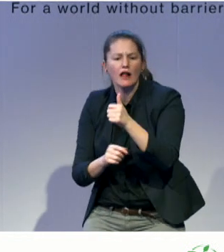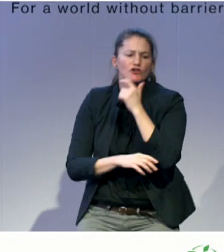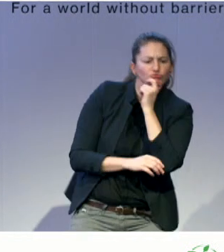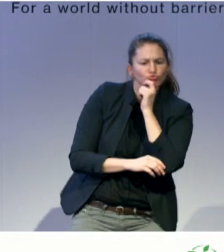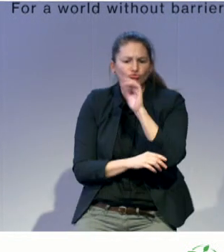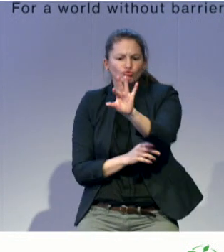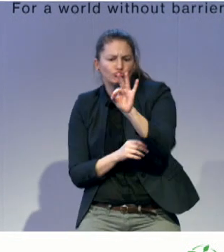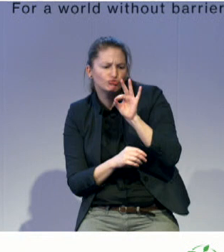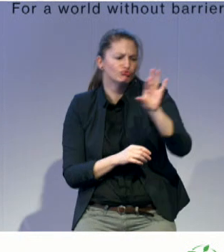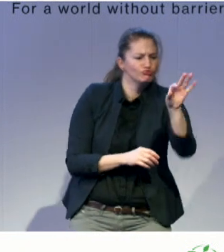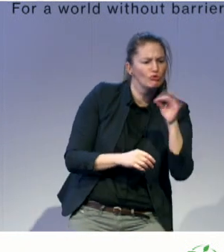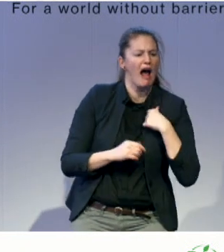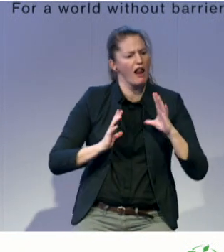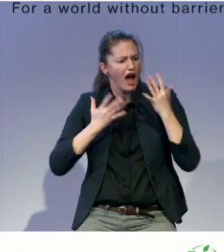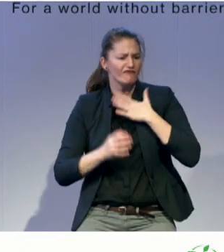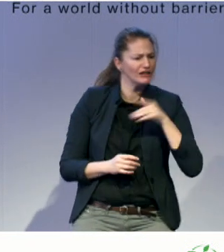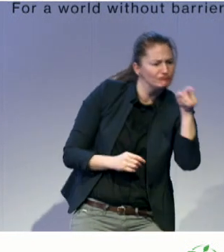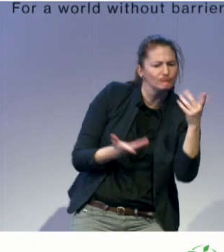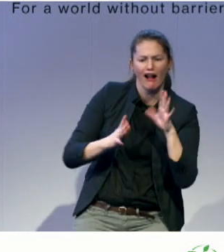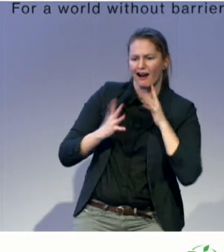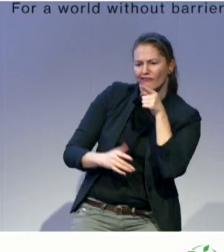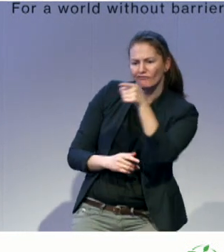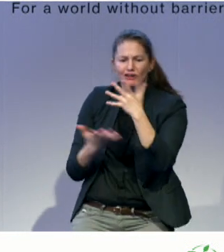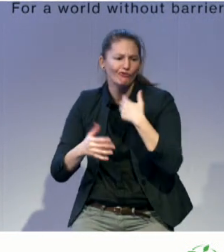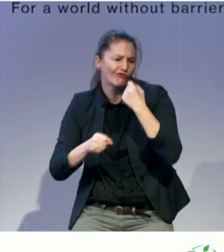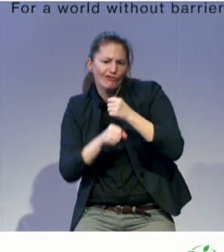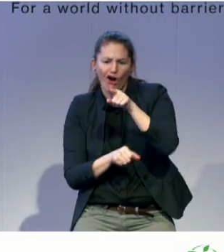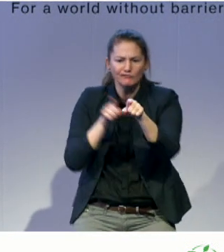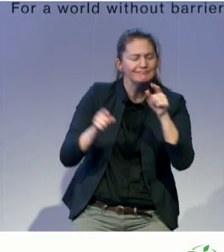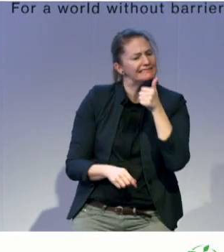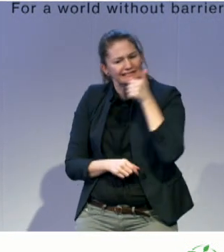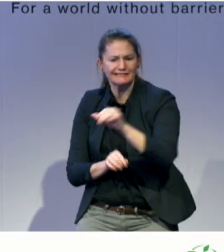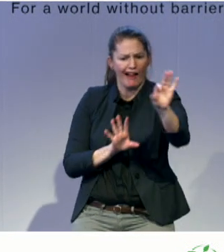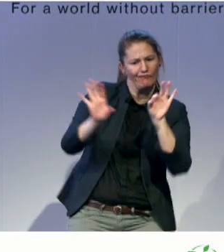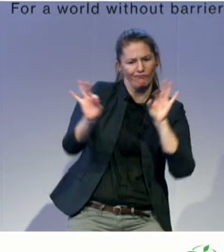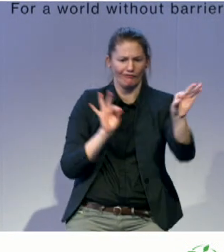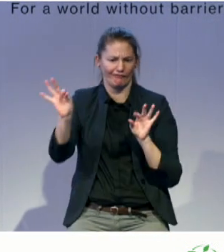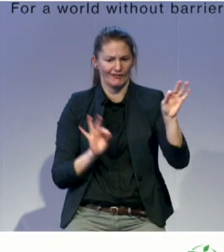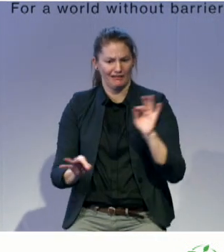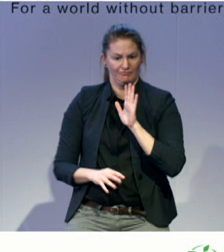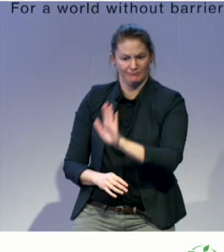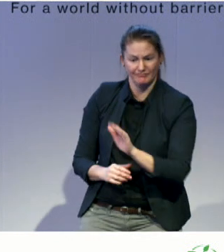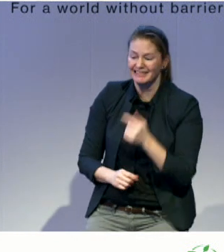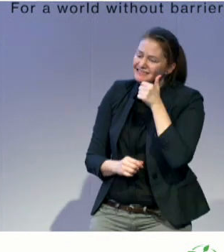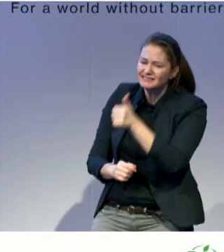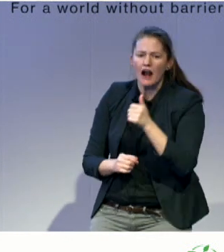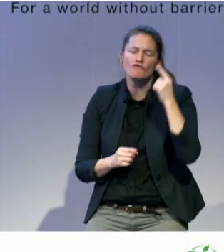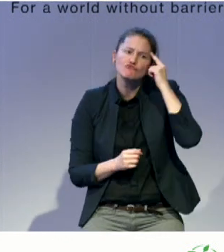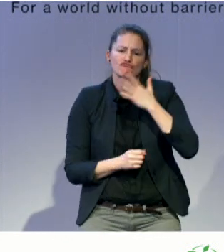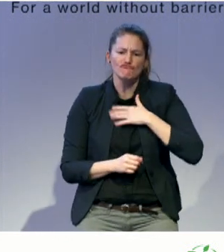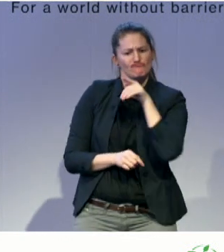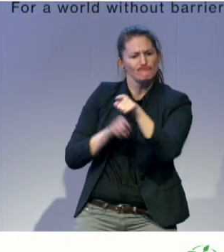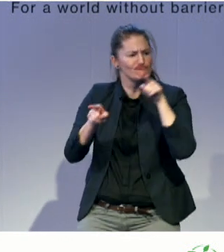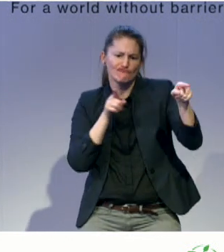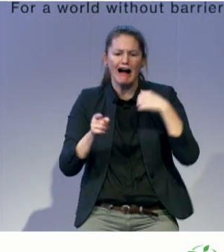But this is limited if someone is dependent on welfare or generosity for a place